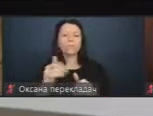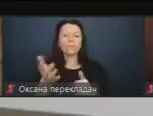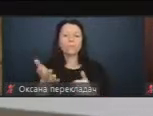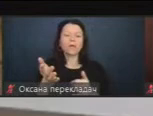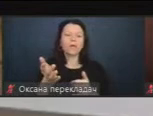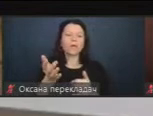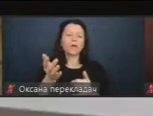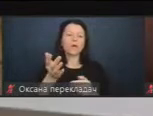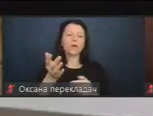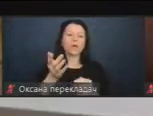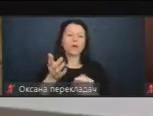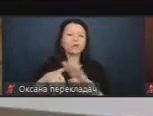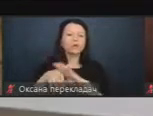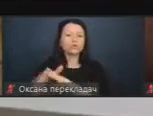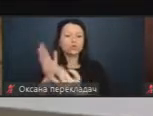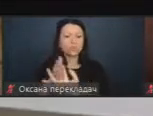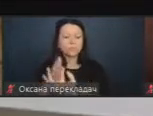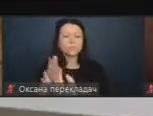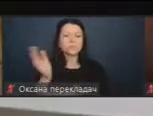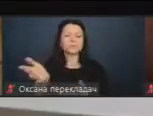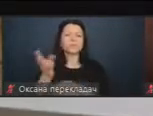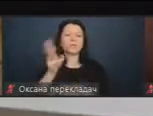with disabilities.